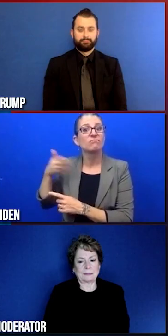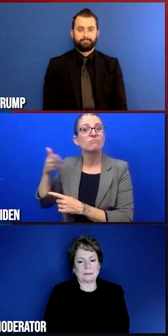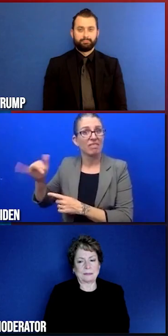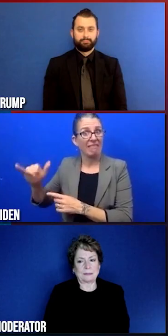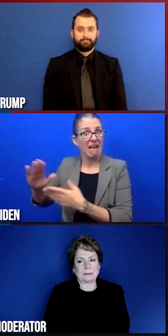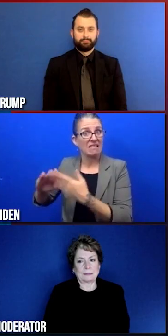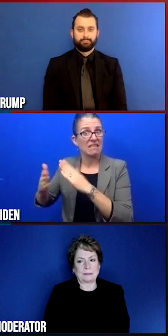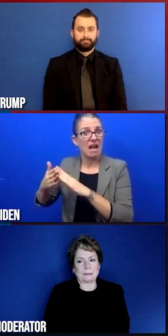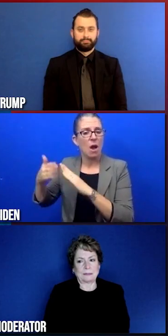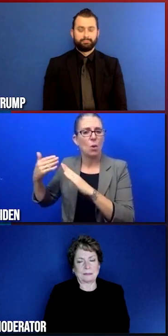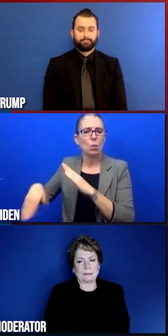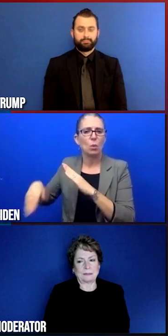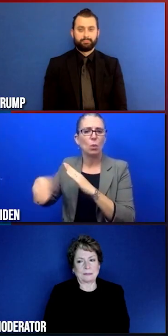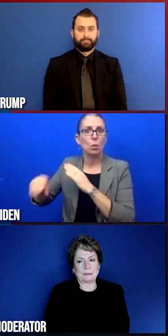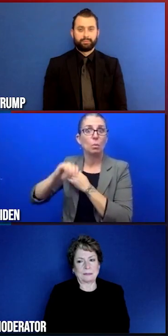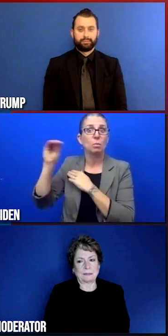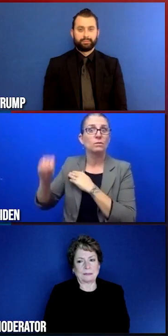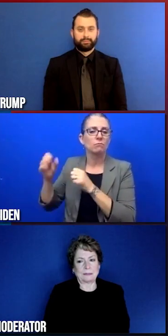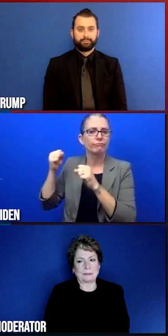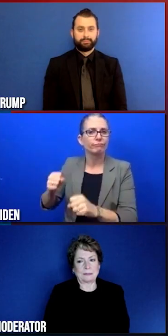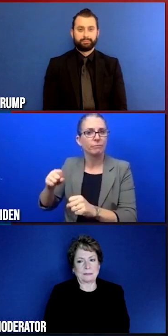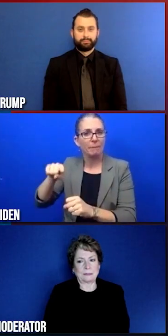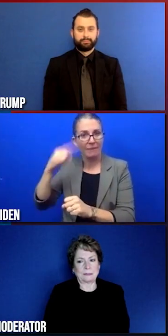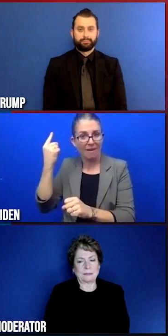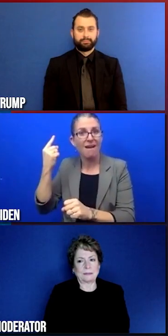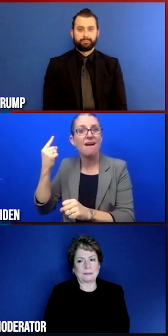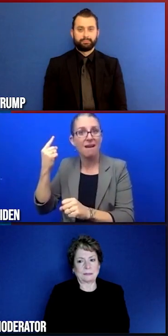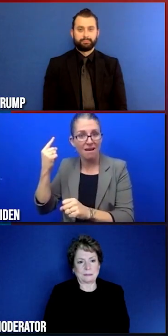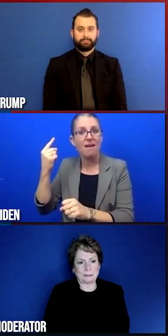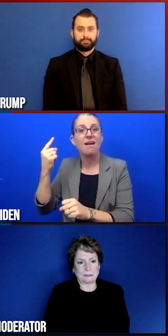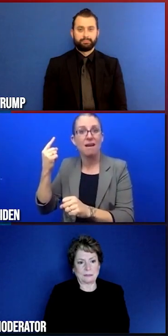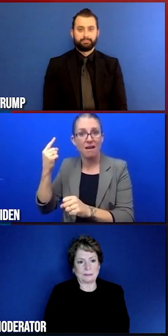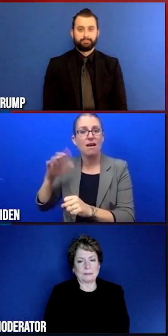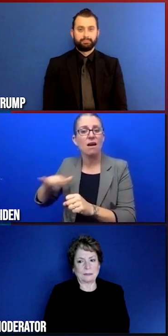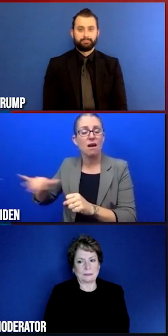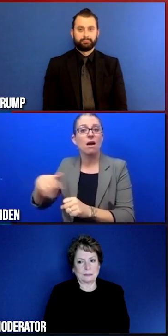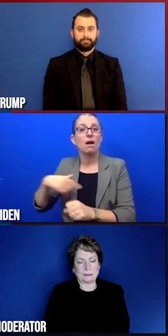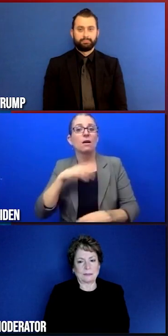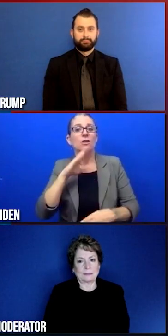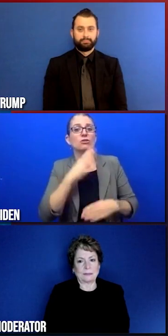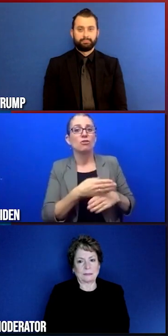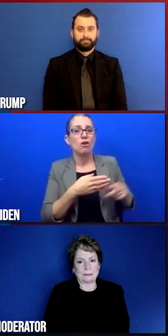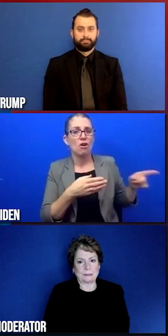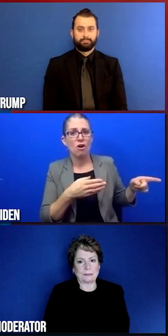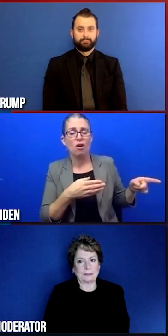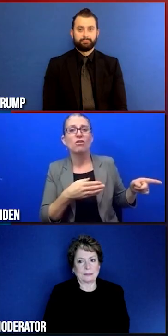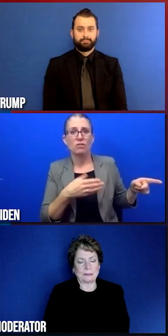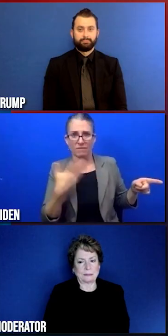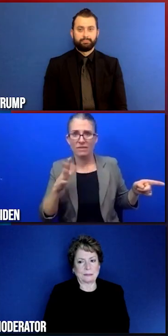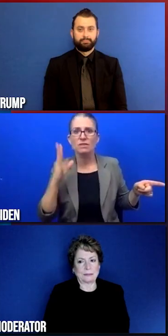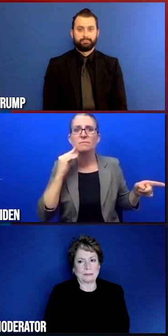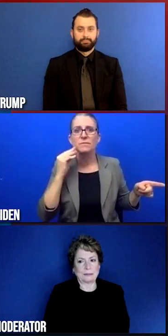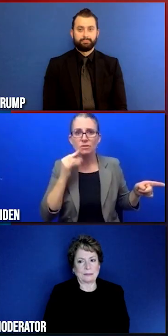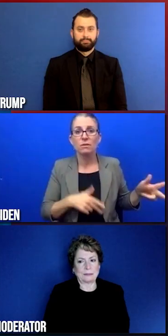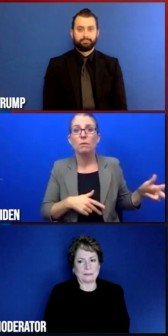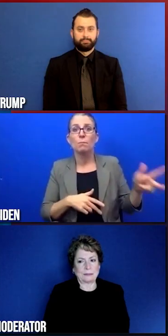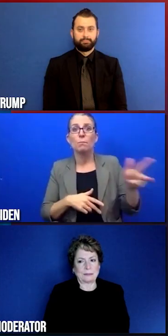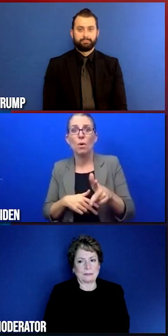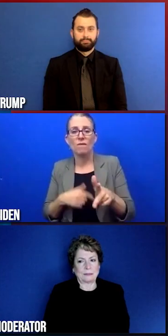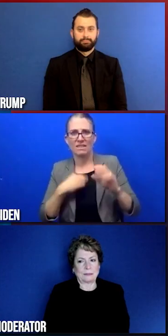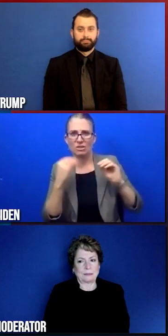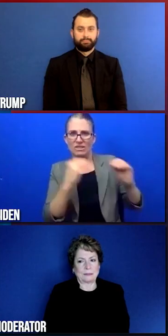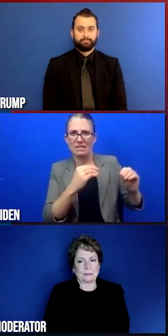make sure she puts, for a traffic stop, put both hands on top of the wheel and don't reach for the glove box because someone may shoot